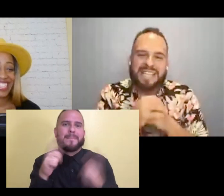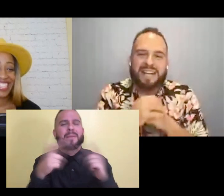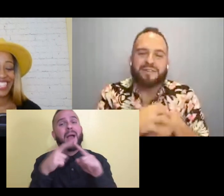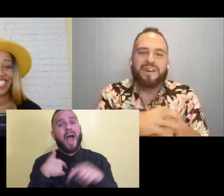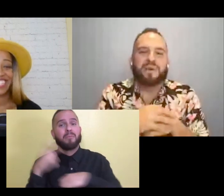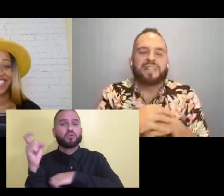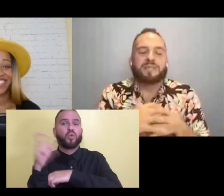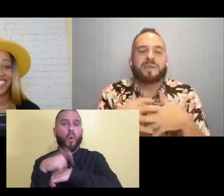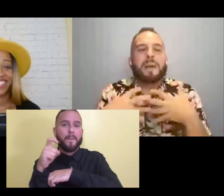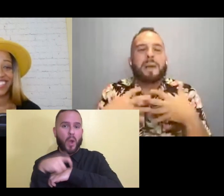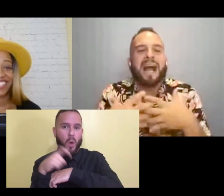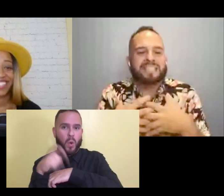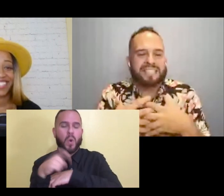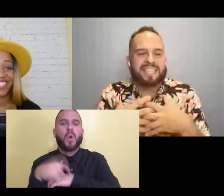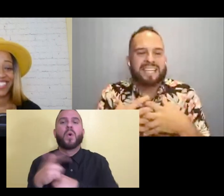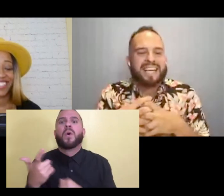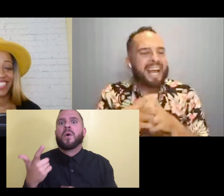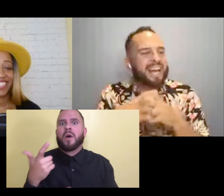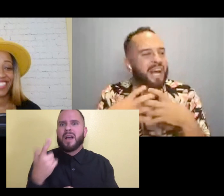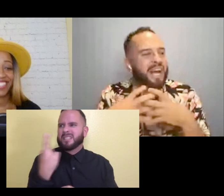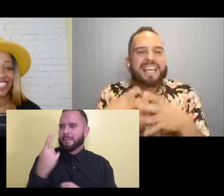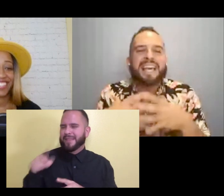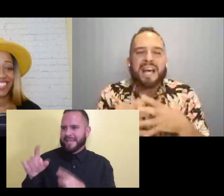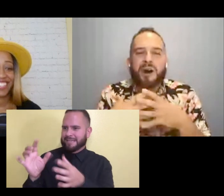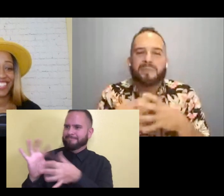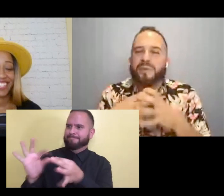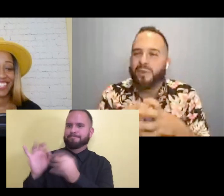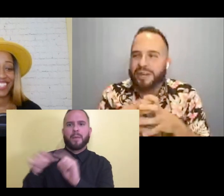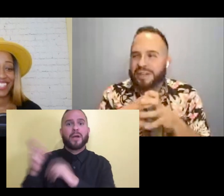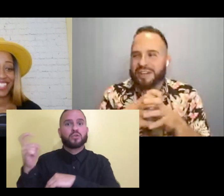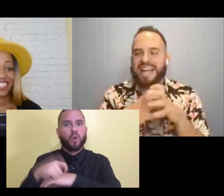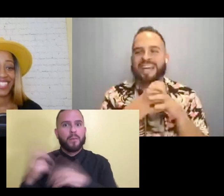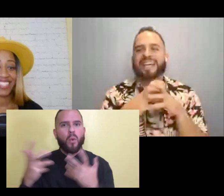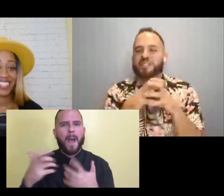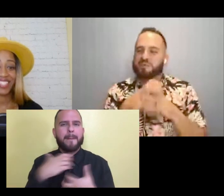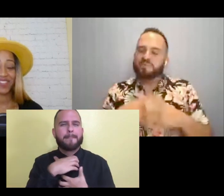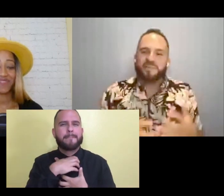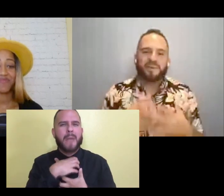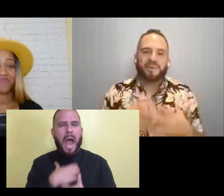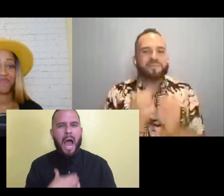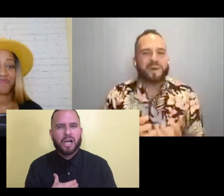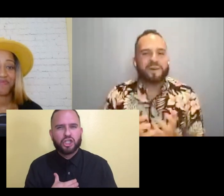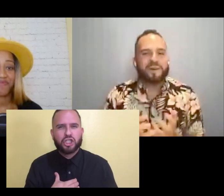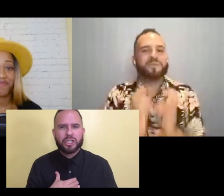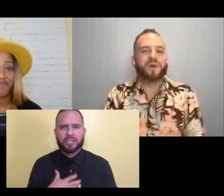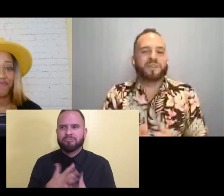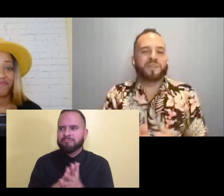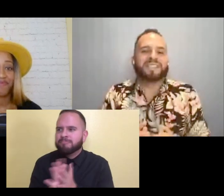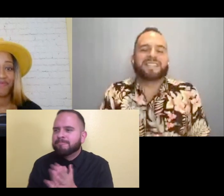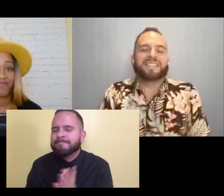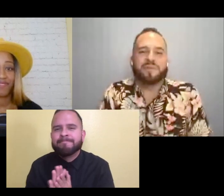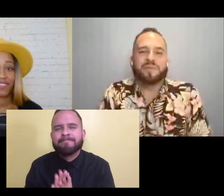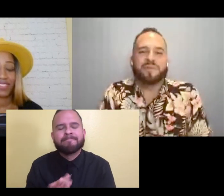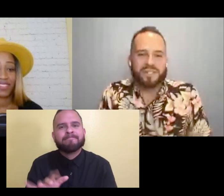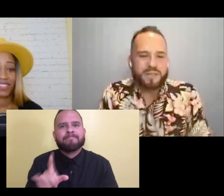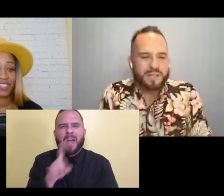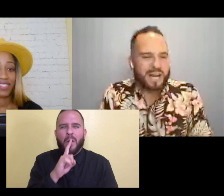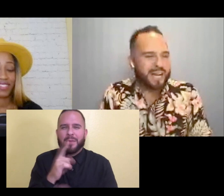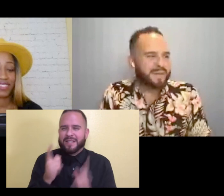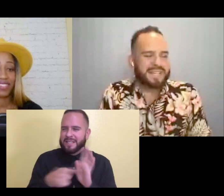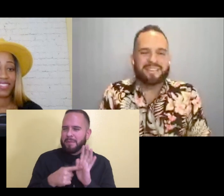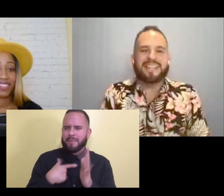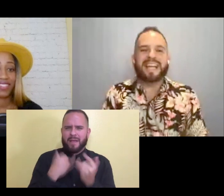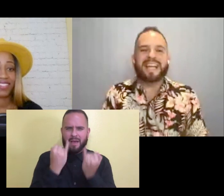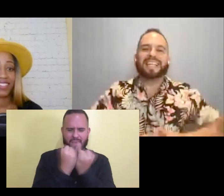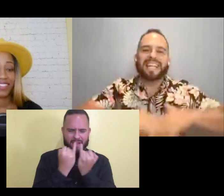really identify with is being passionate. And I can't help but wonder, like, do people experience emotions the same way that I do